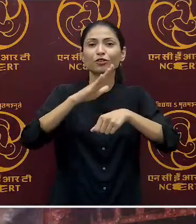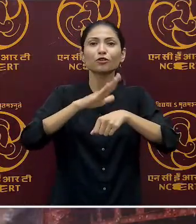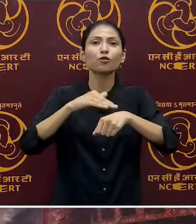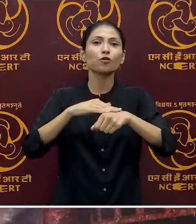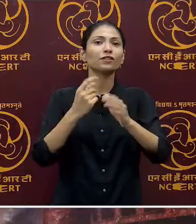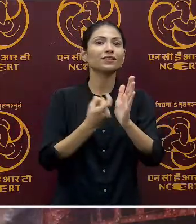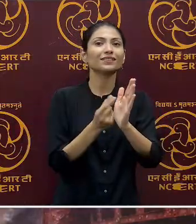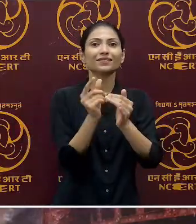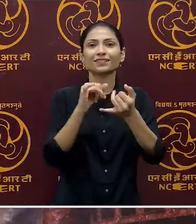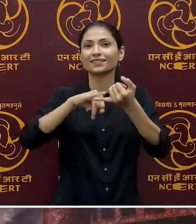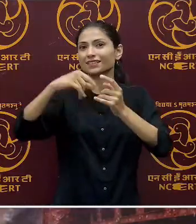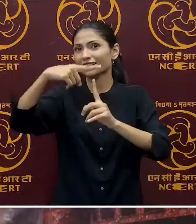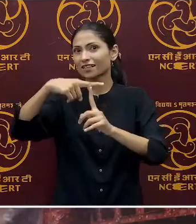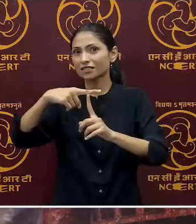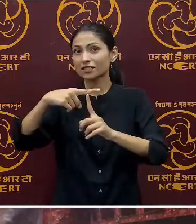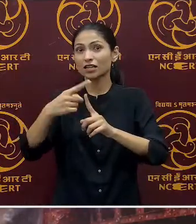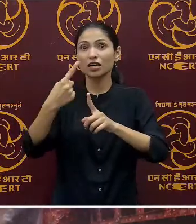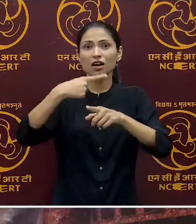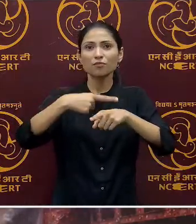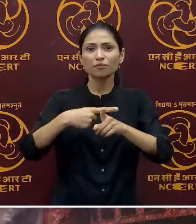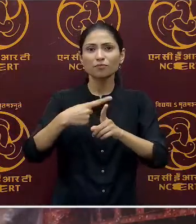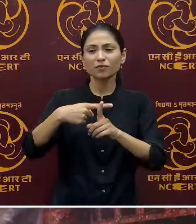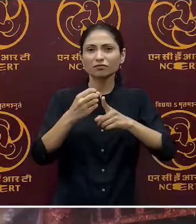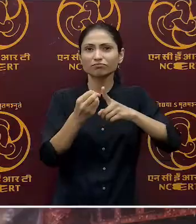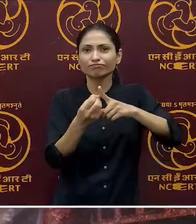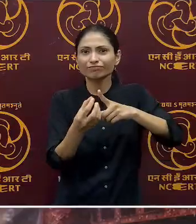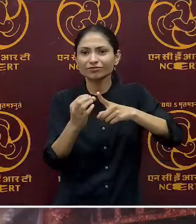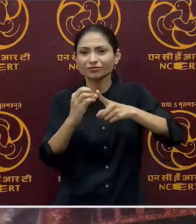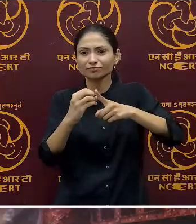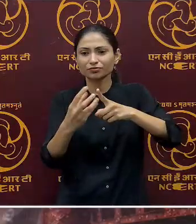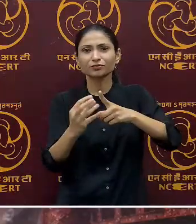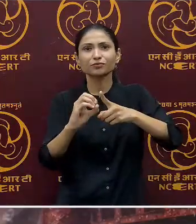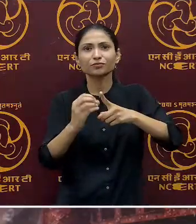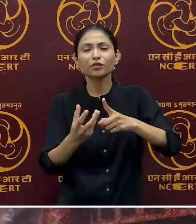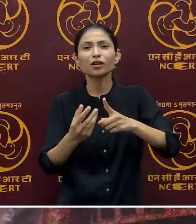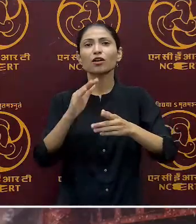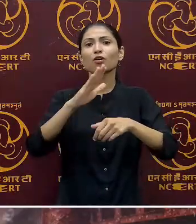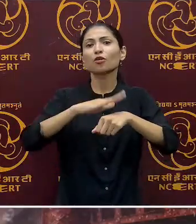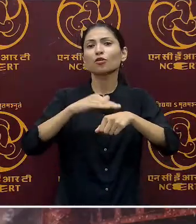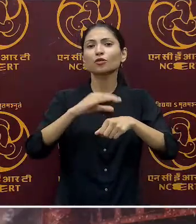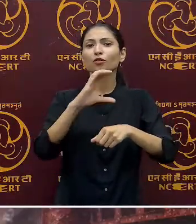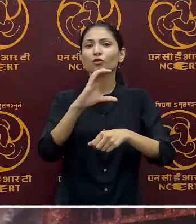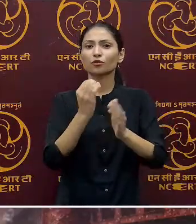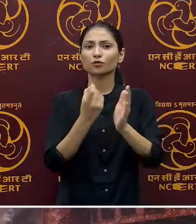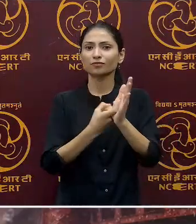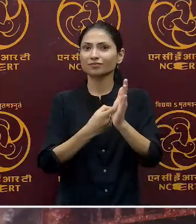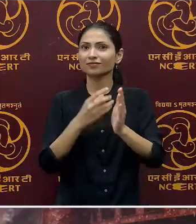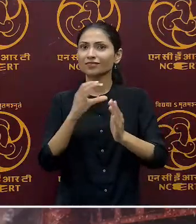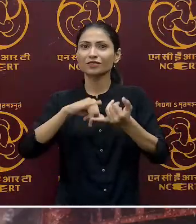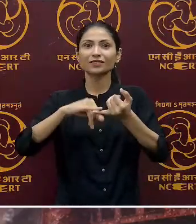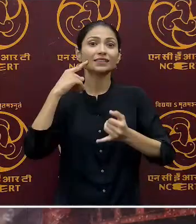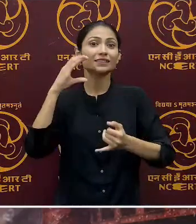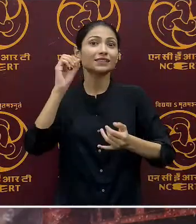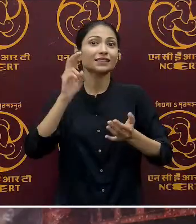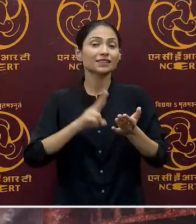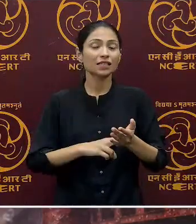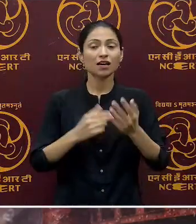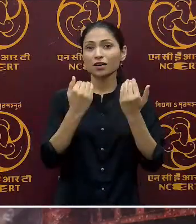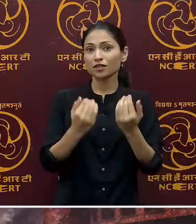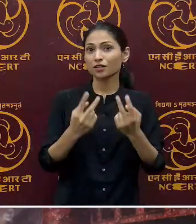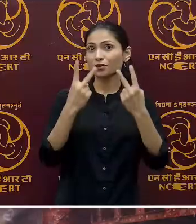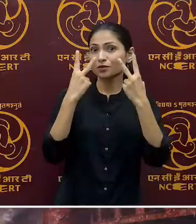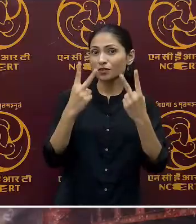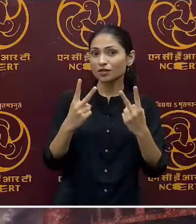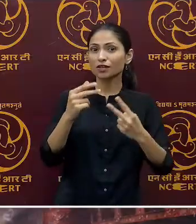this reaction occur, how air is important for this reaction, how water is important for this reaction. Not only water and